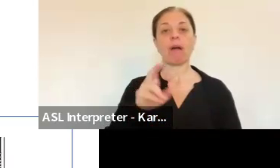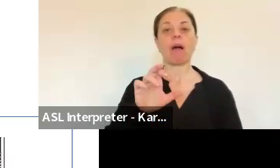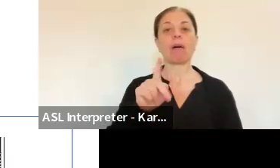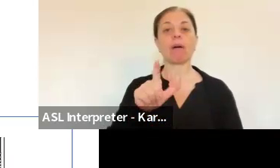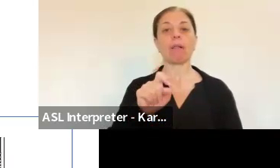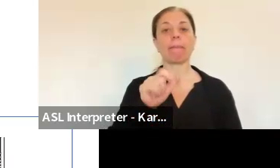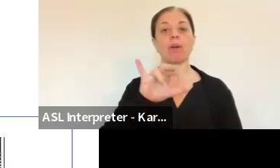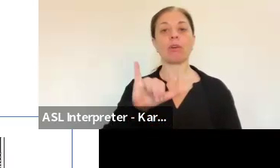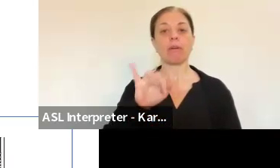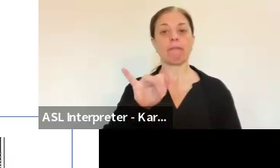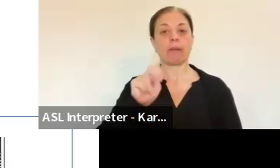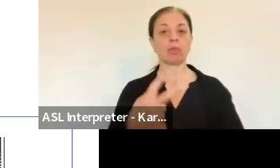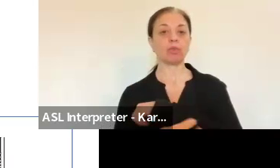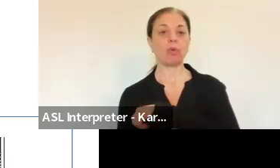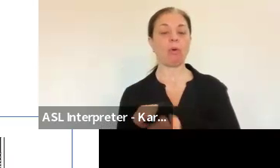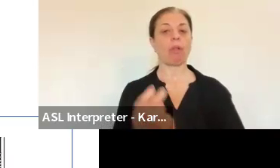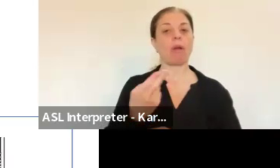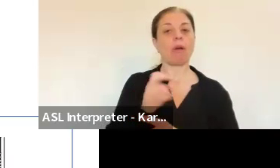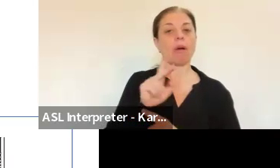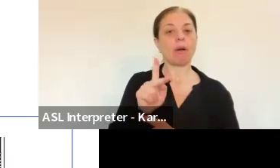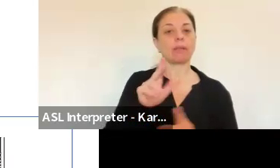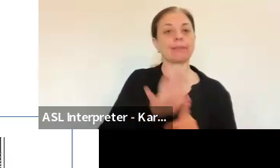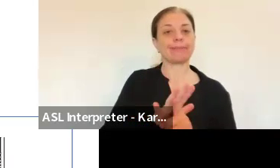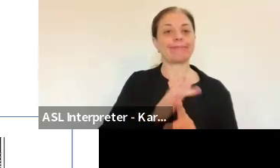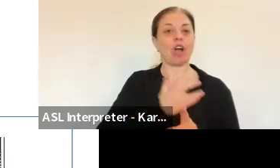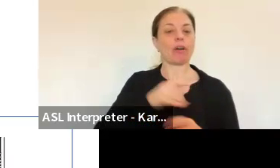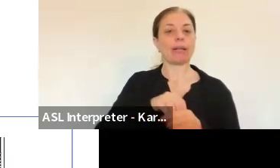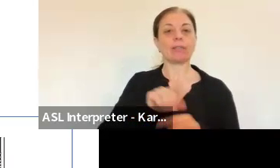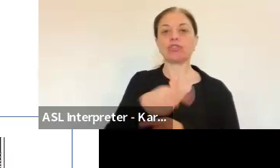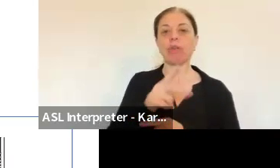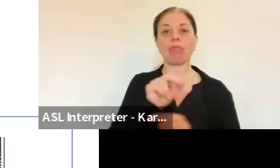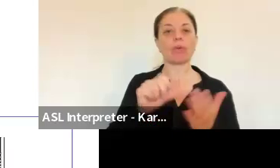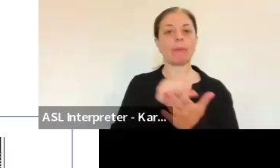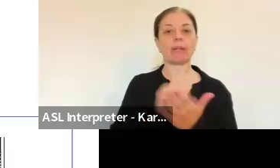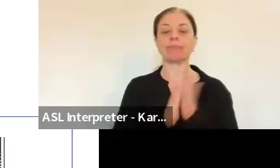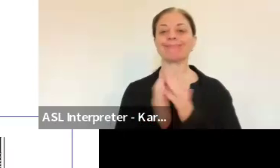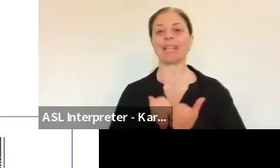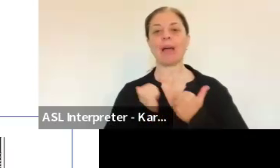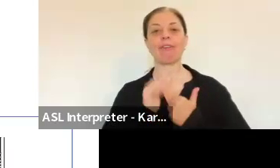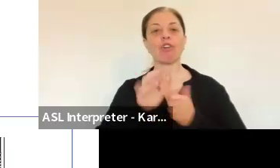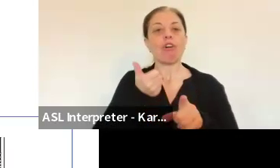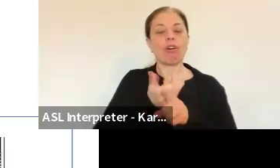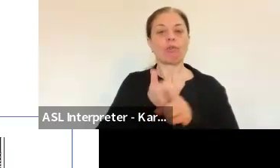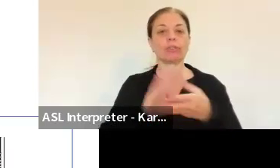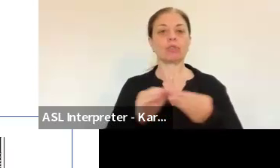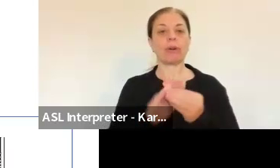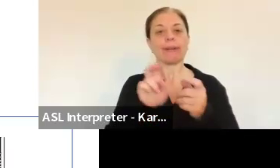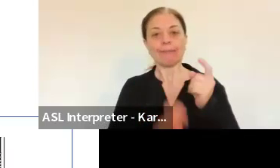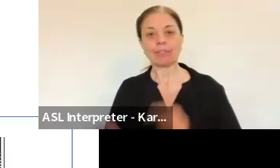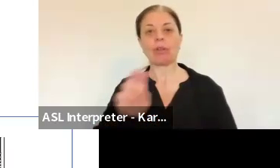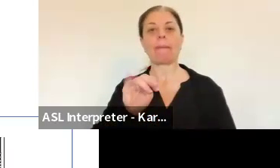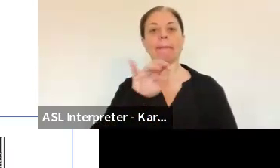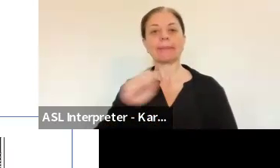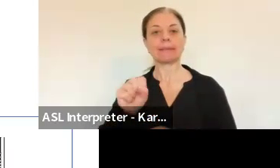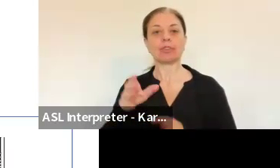stole Huck's heart in just 30 pages, comes to life with her own story of adventuring down the Mississippi River